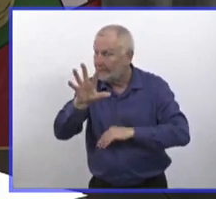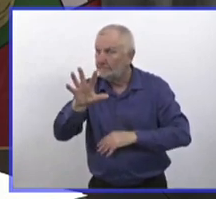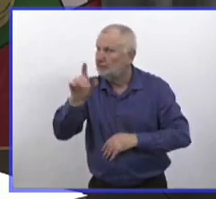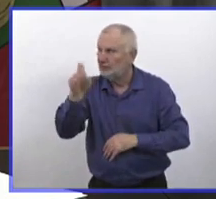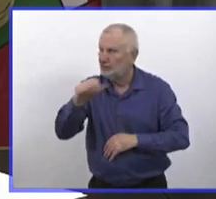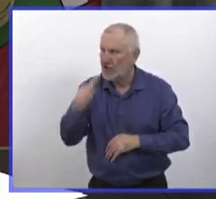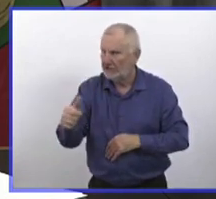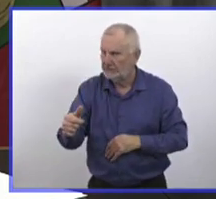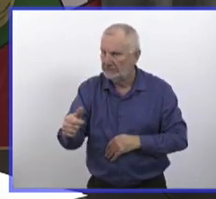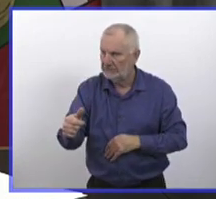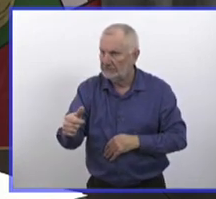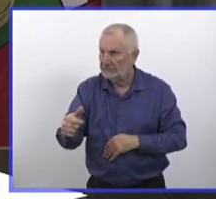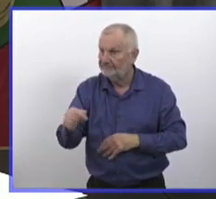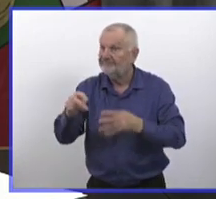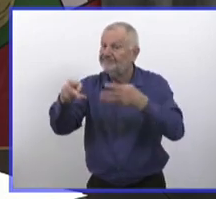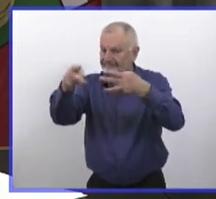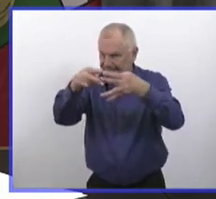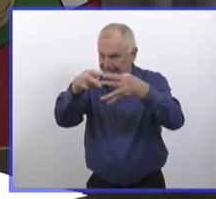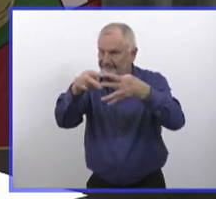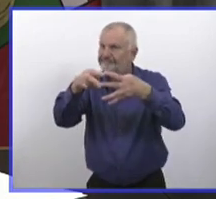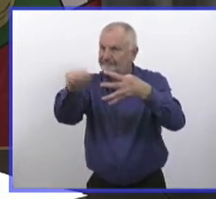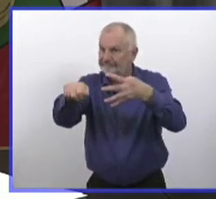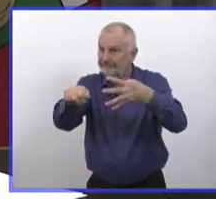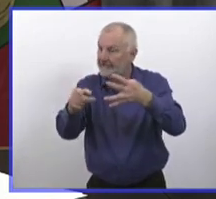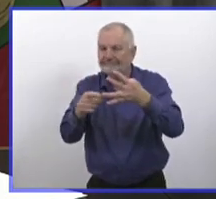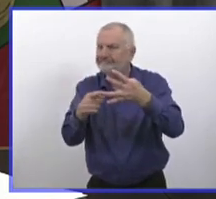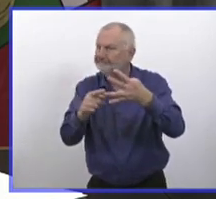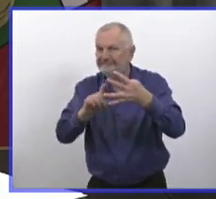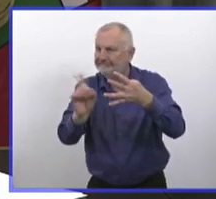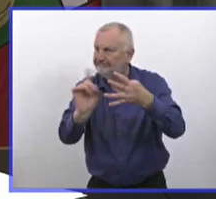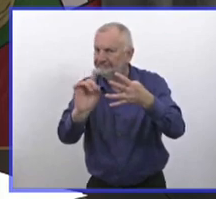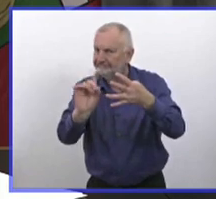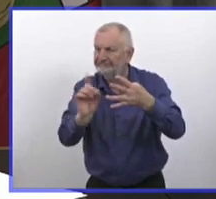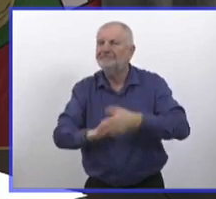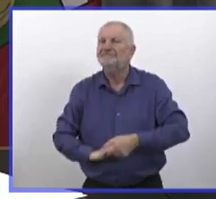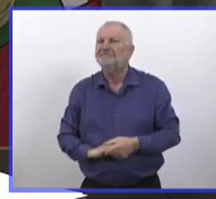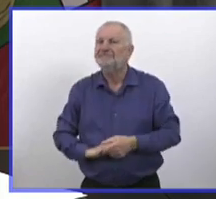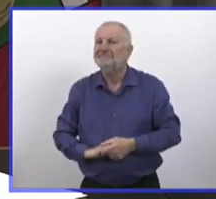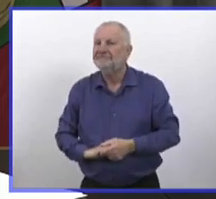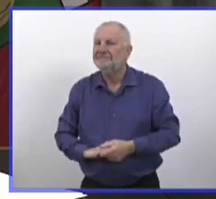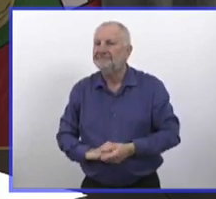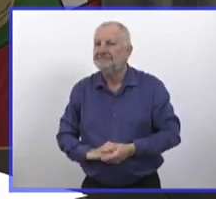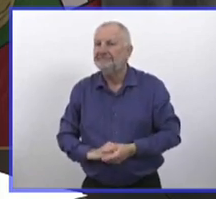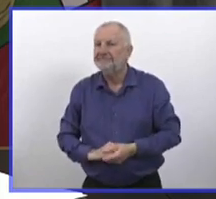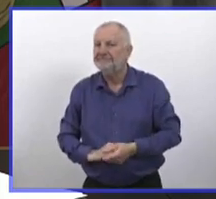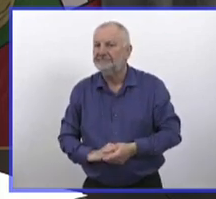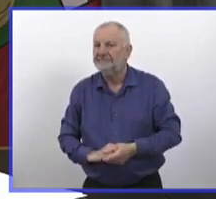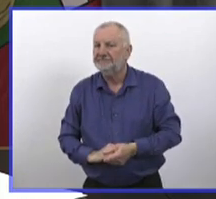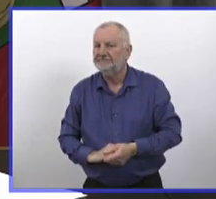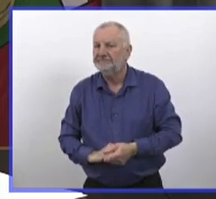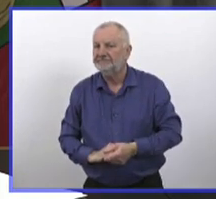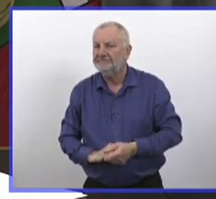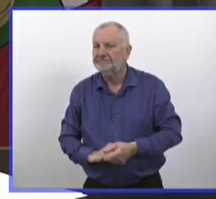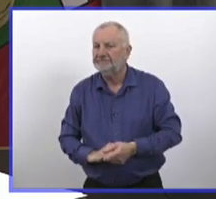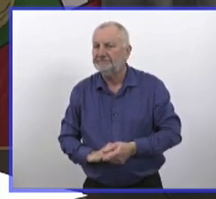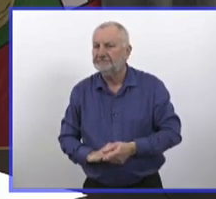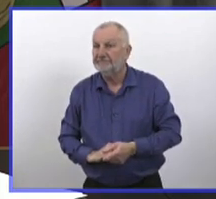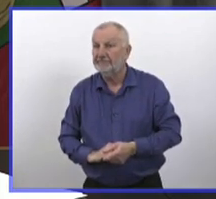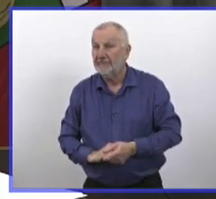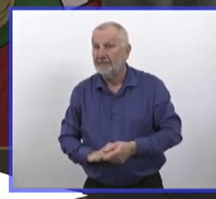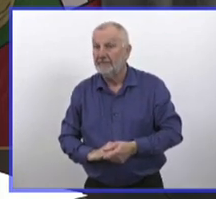one vaccine or the other, that doesn't really decrease the supply overall. So if we had, a whole bunch of healthcare